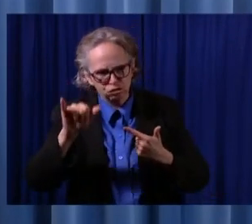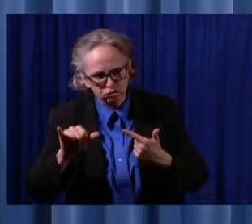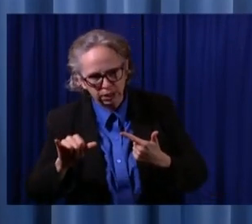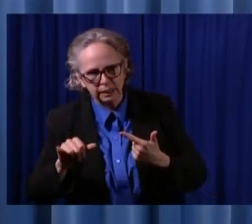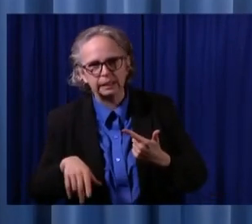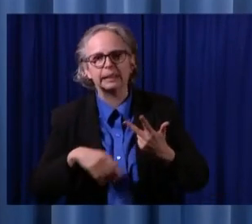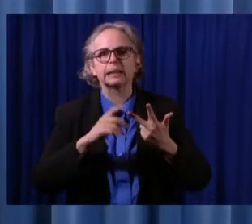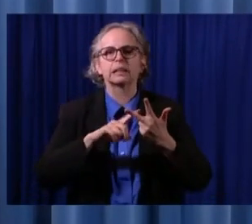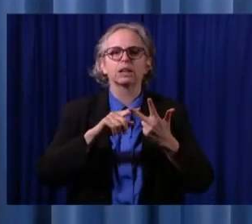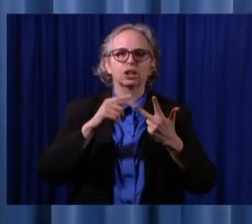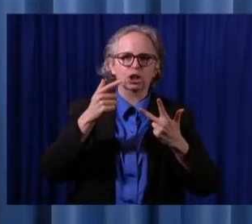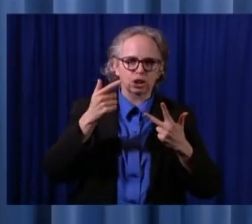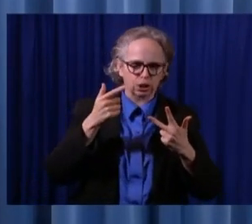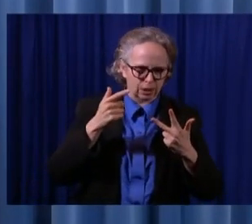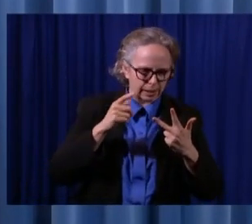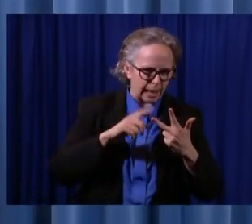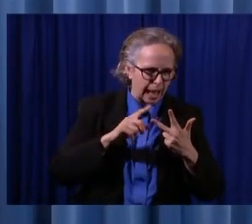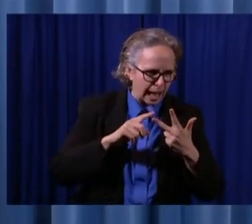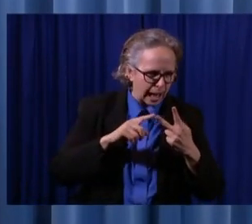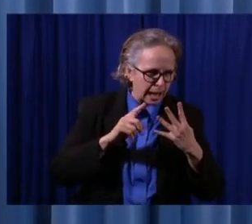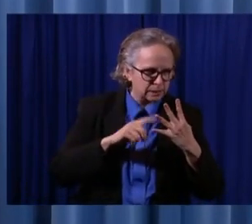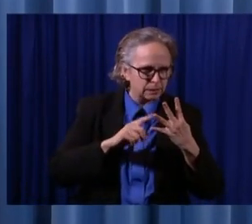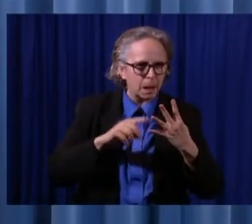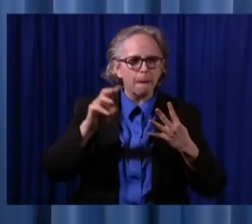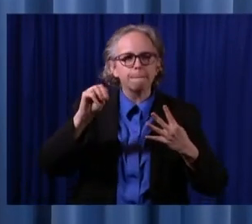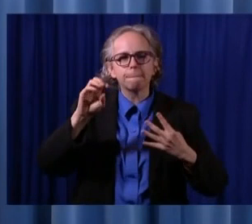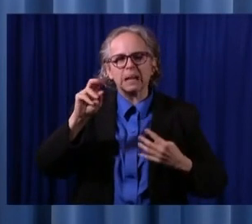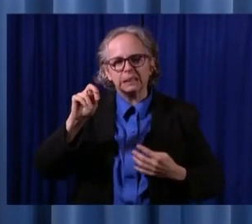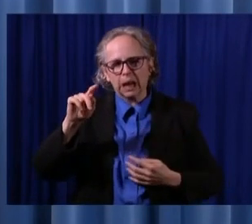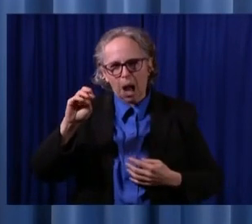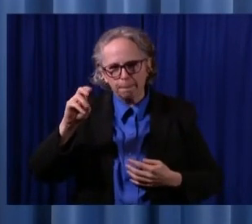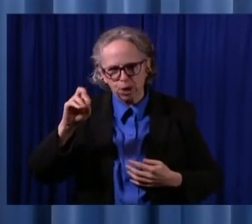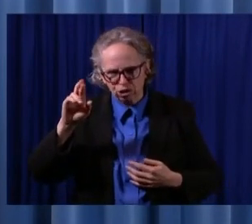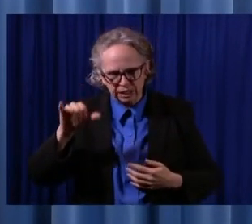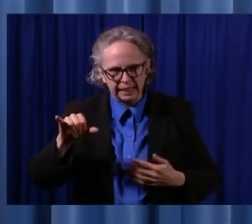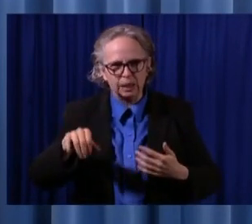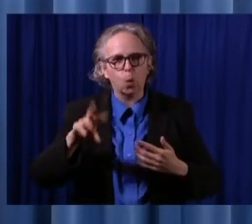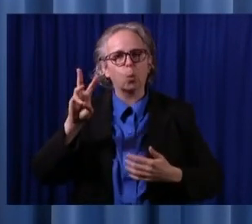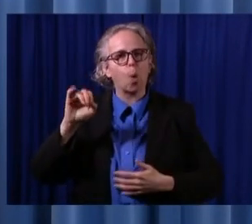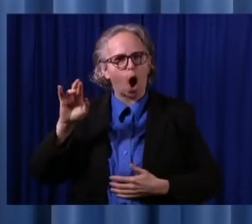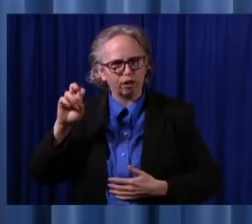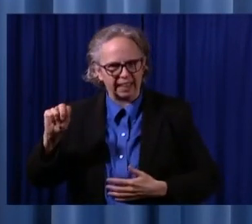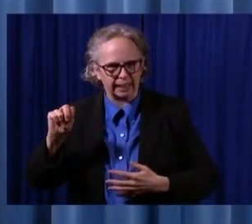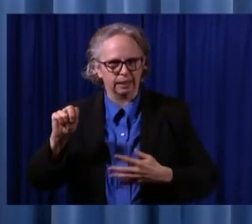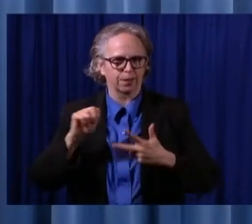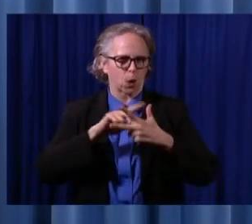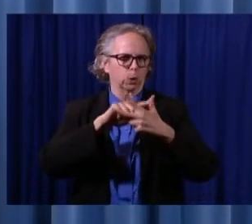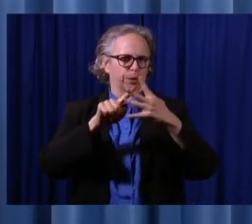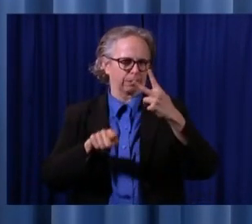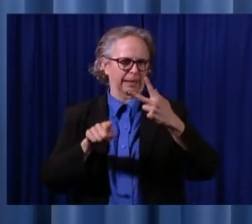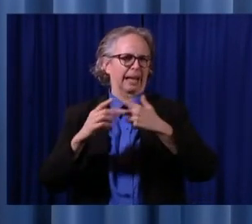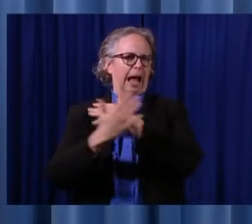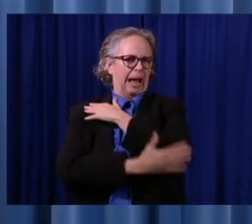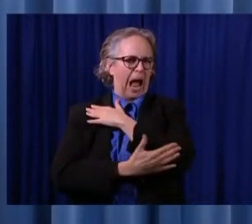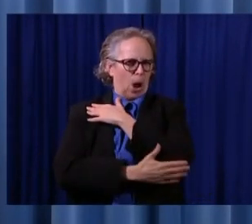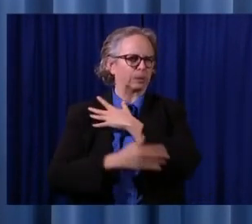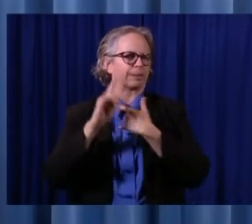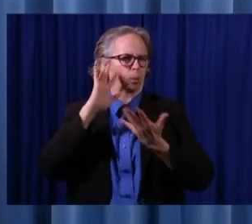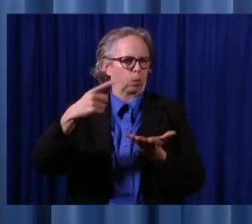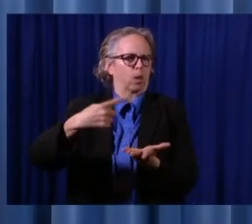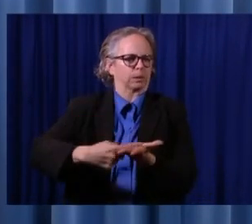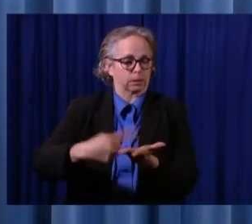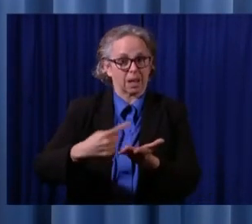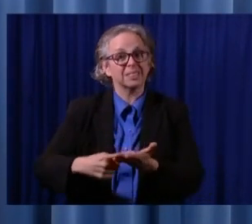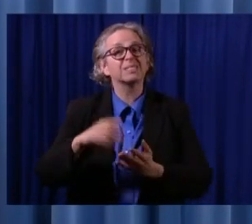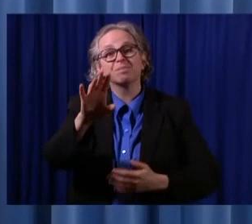going to go through each one of these counties' data. But we have a group that works, does this